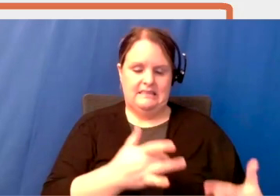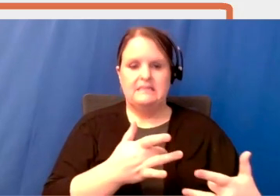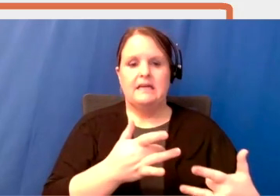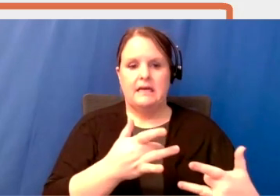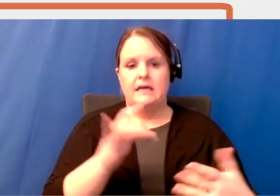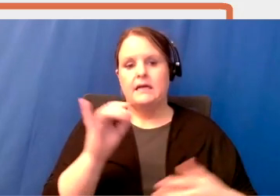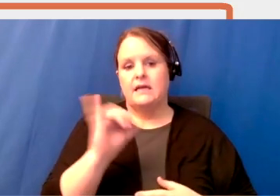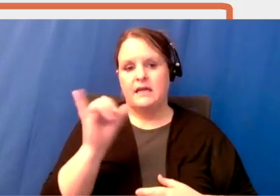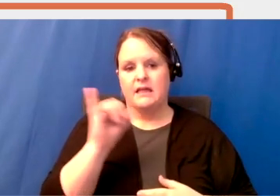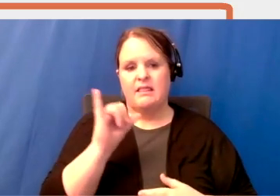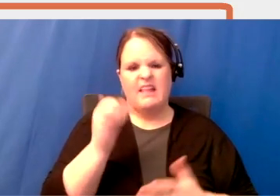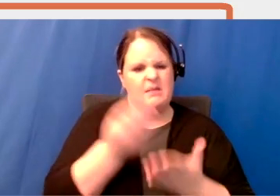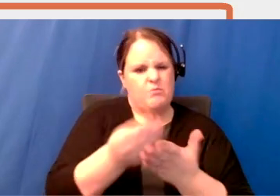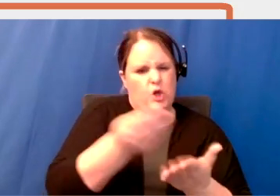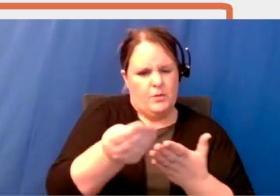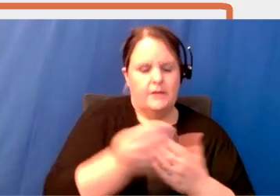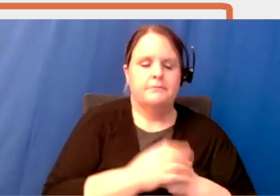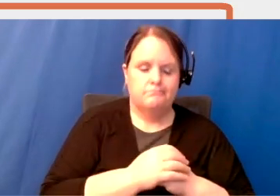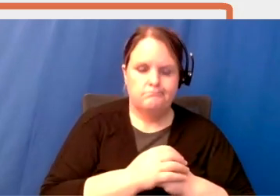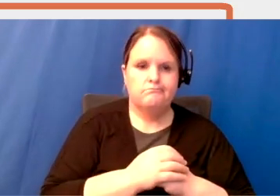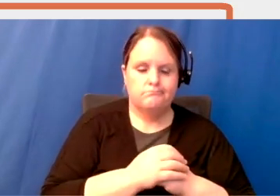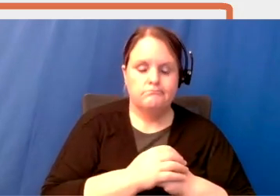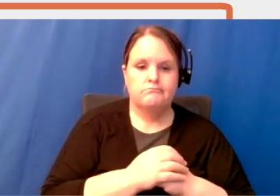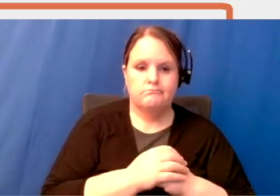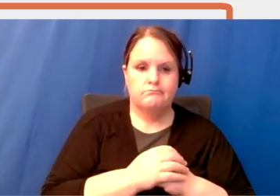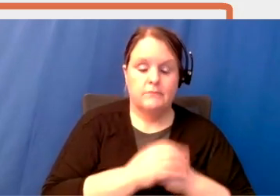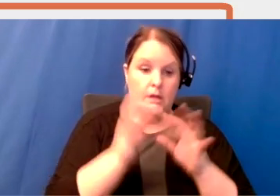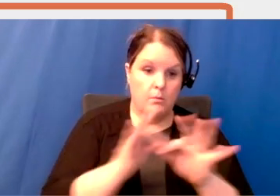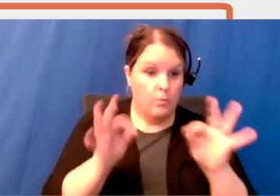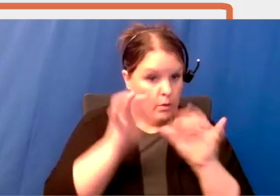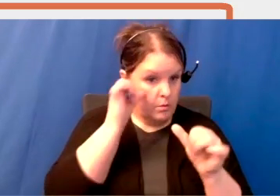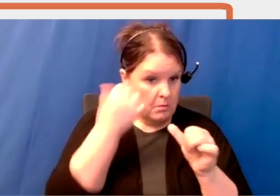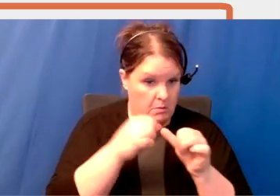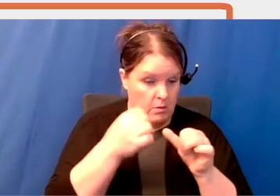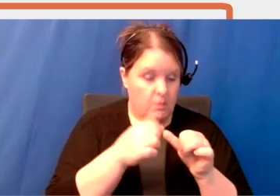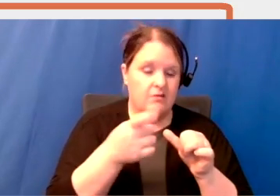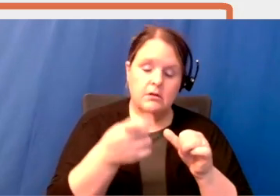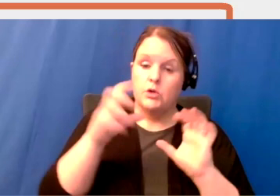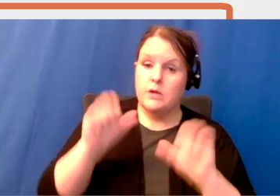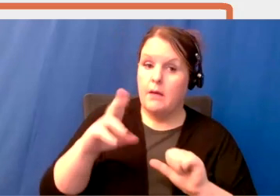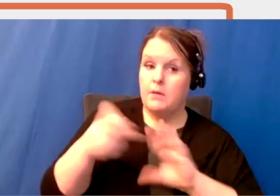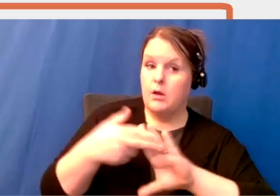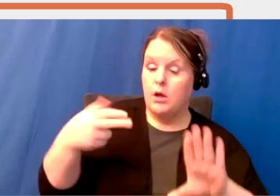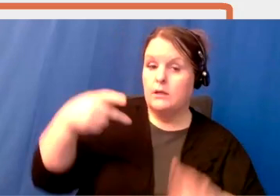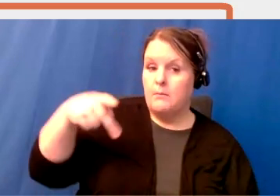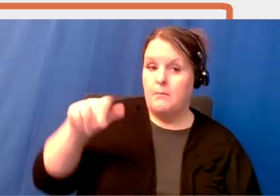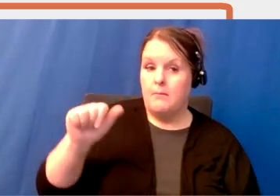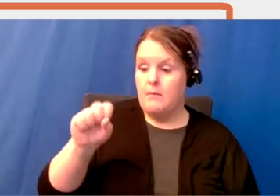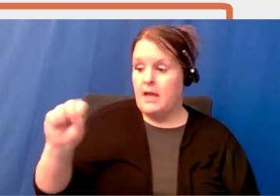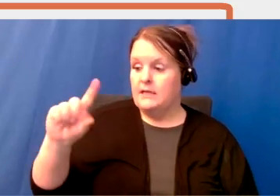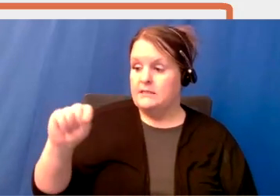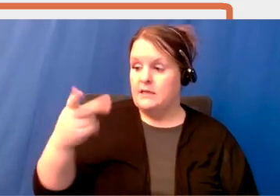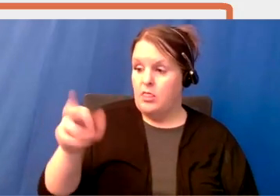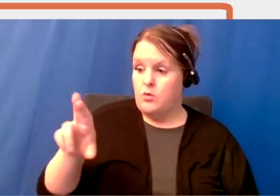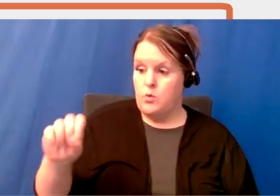form of procurement. And it's worth remembering that you can be a pass-through entity on one federal